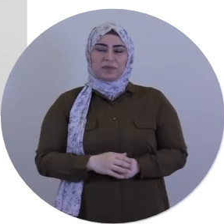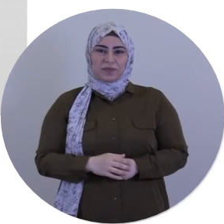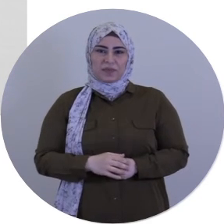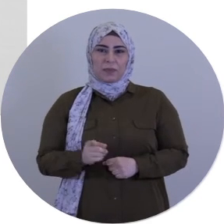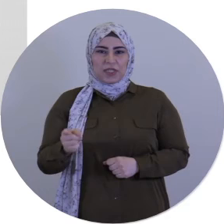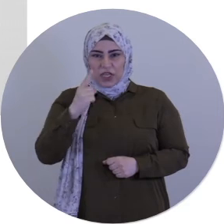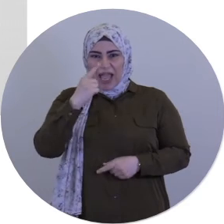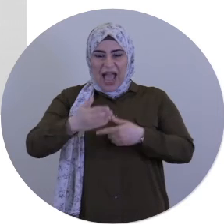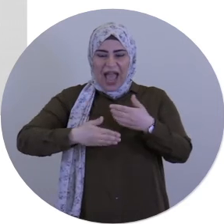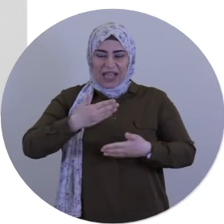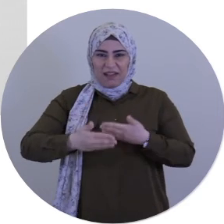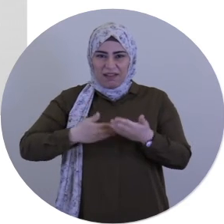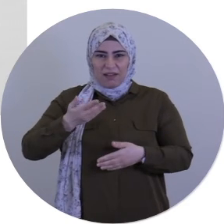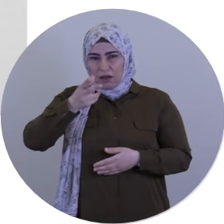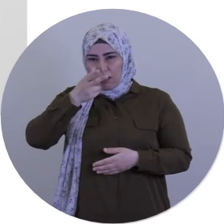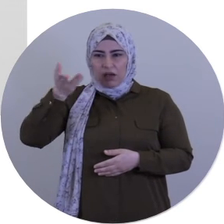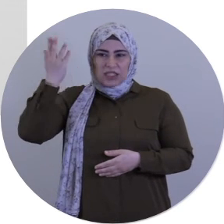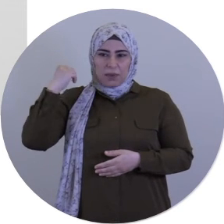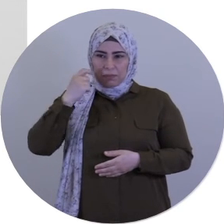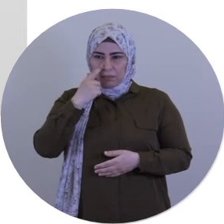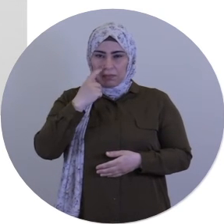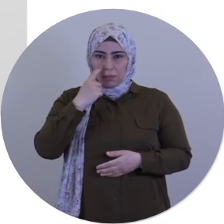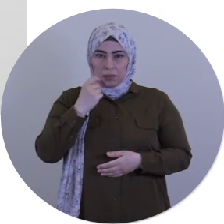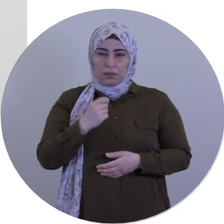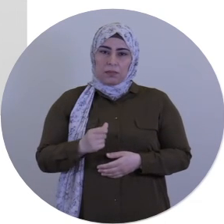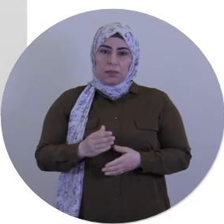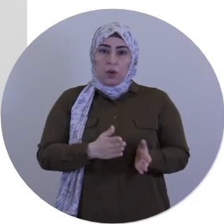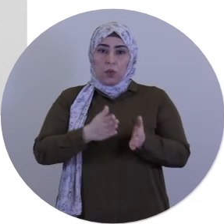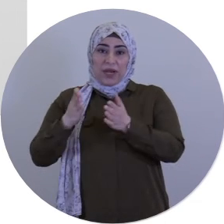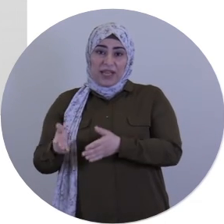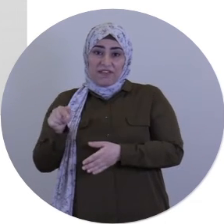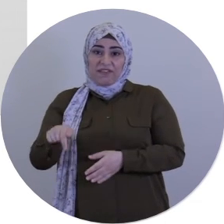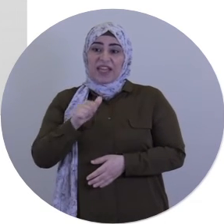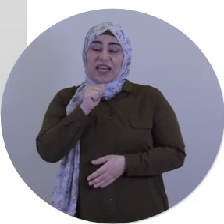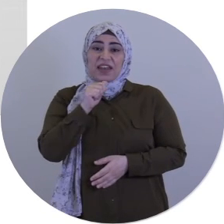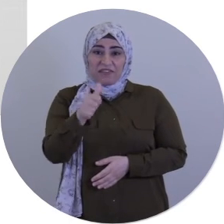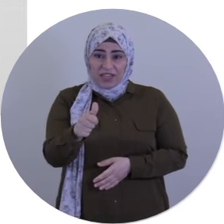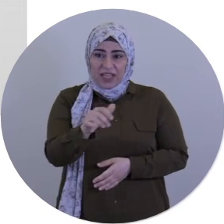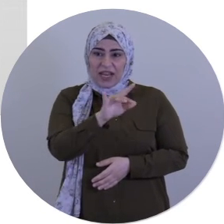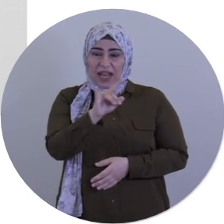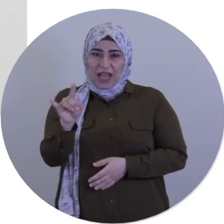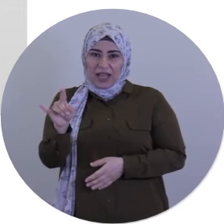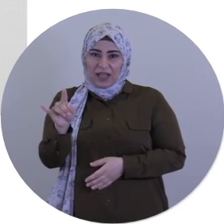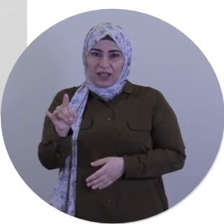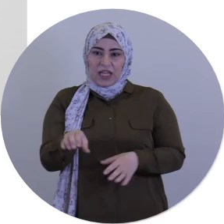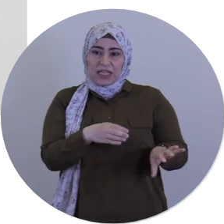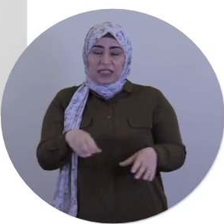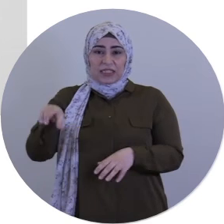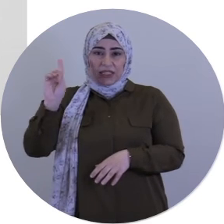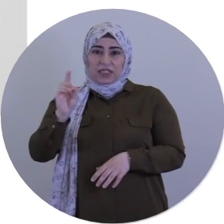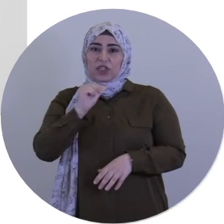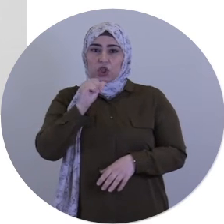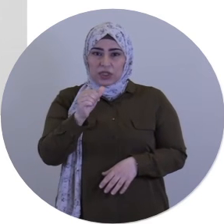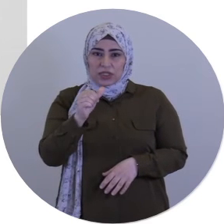the. However, if I'm using it in the negative form, then I would use it with the auxiliary verb